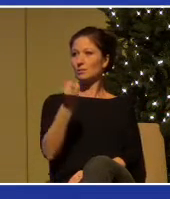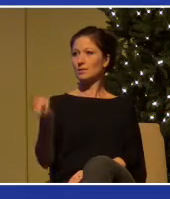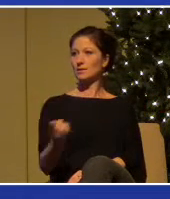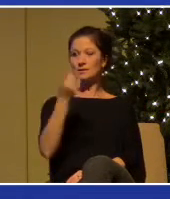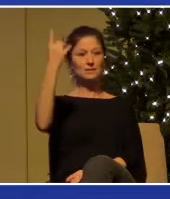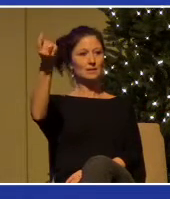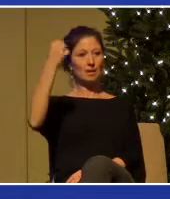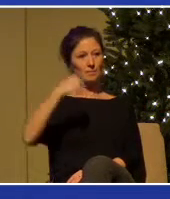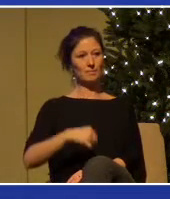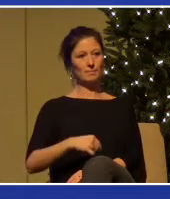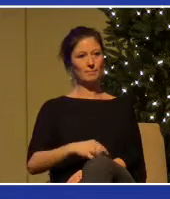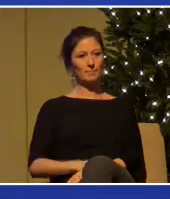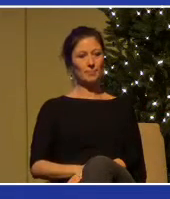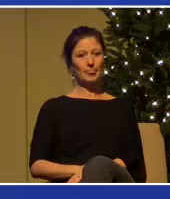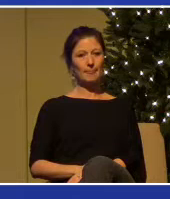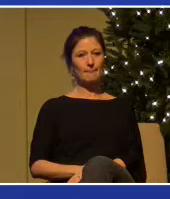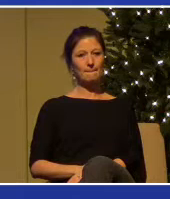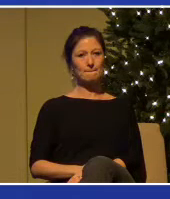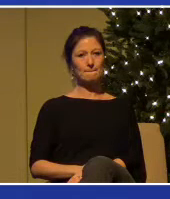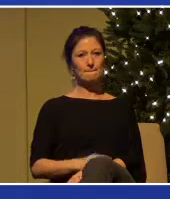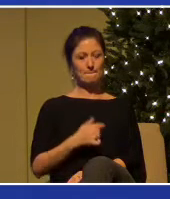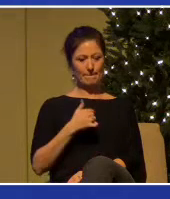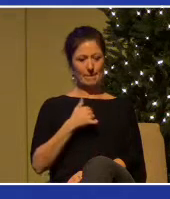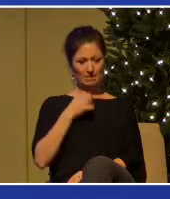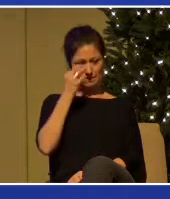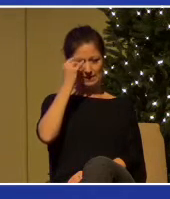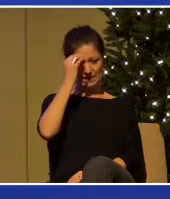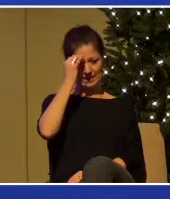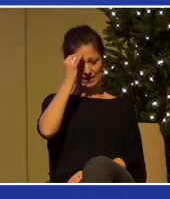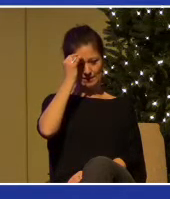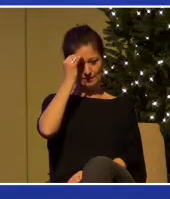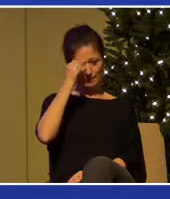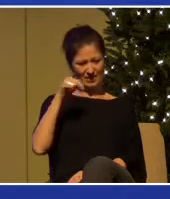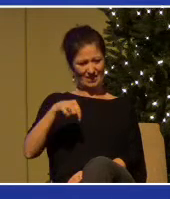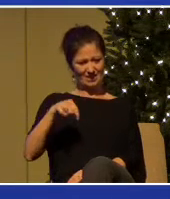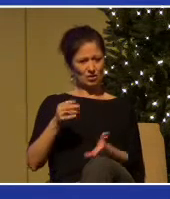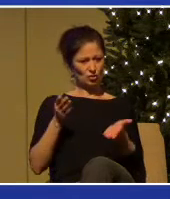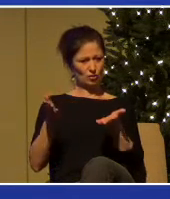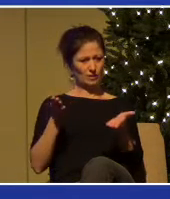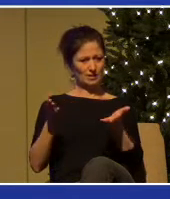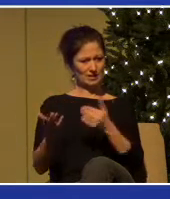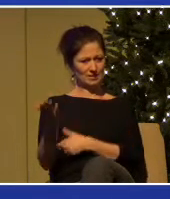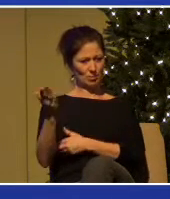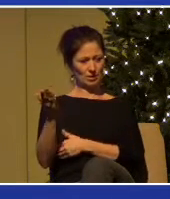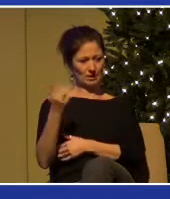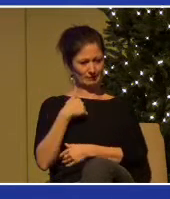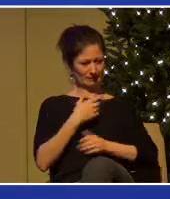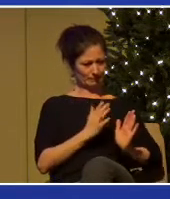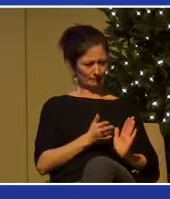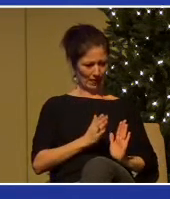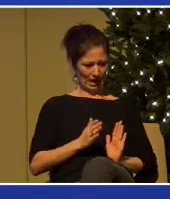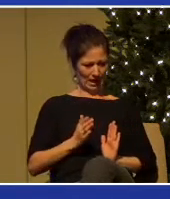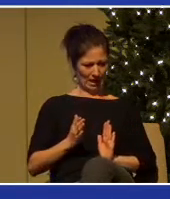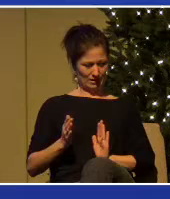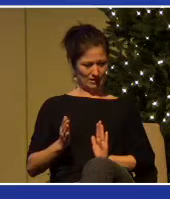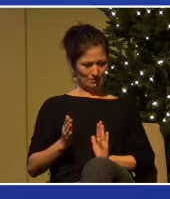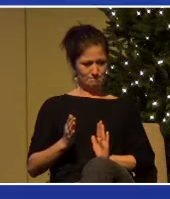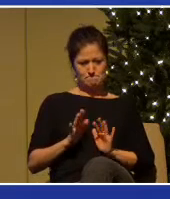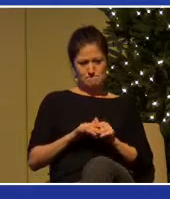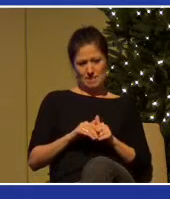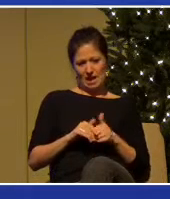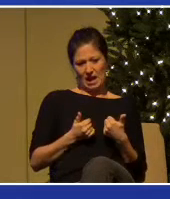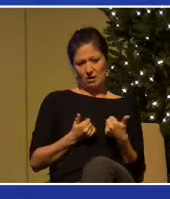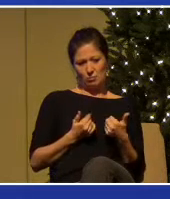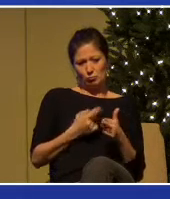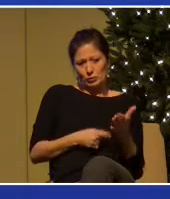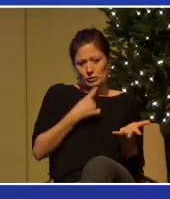Now, as we were thinking about this service and making plans for it and wondering what it was that the Lord would have me speak, Valerie shared with